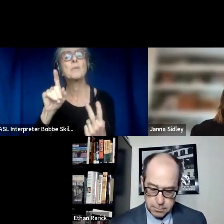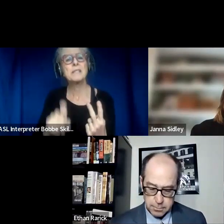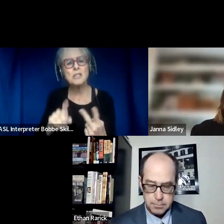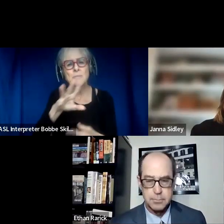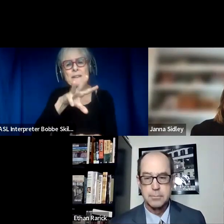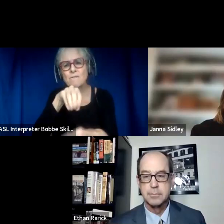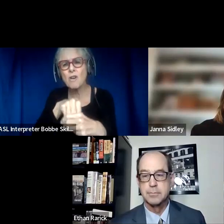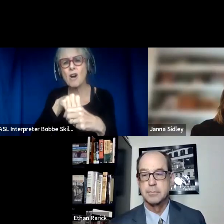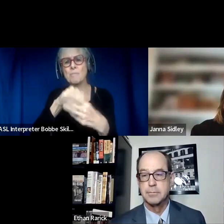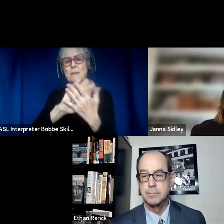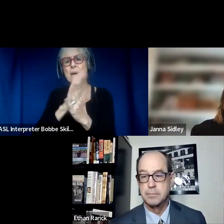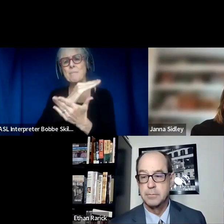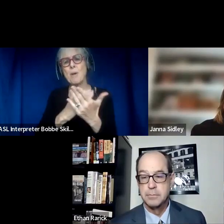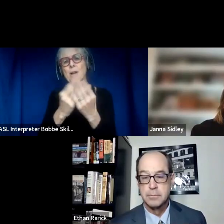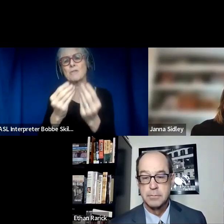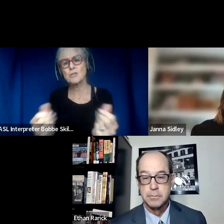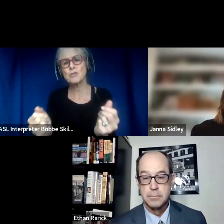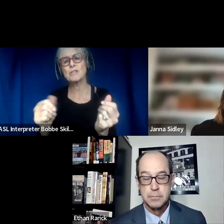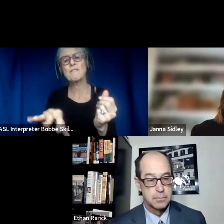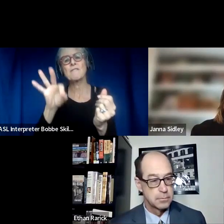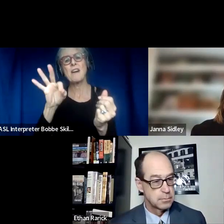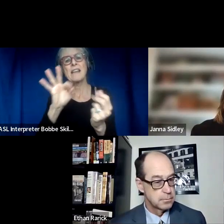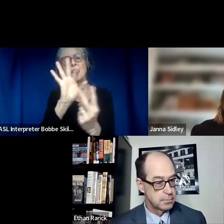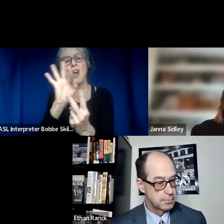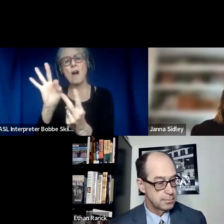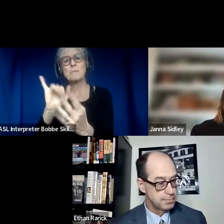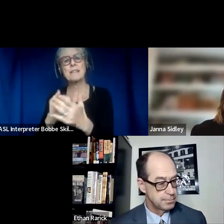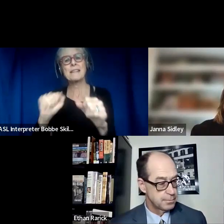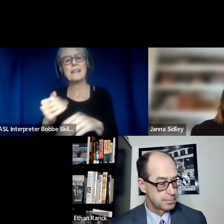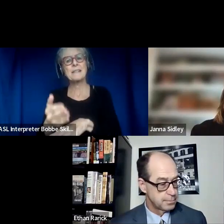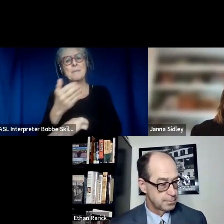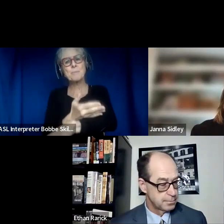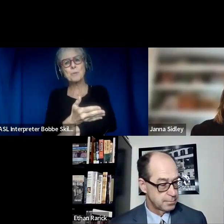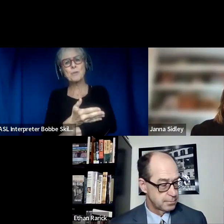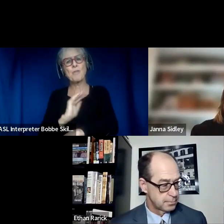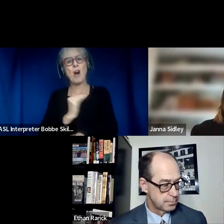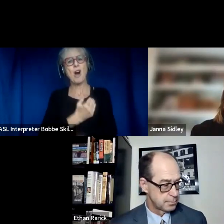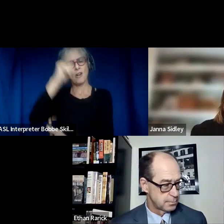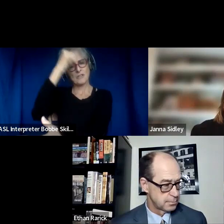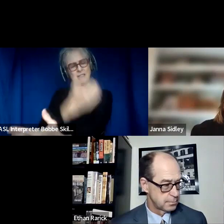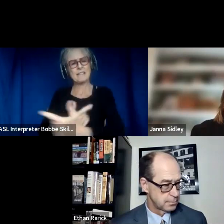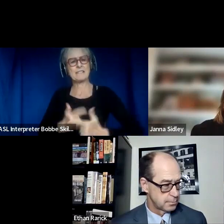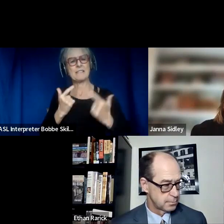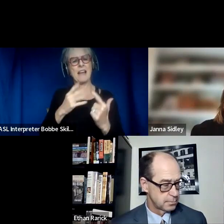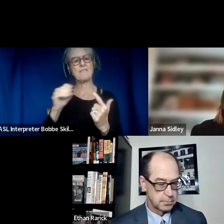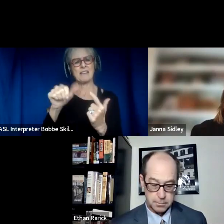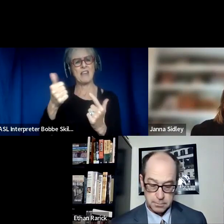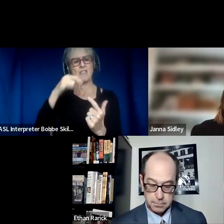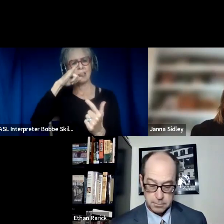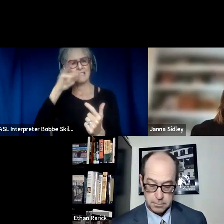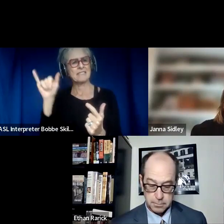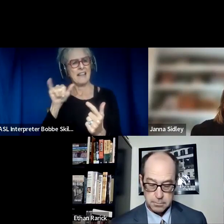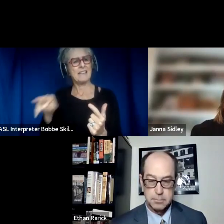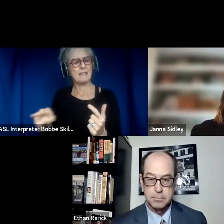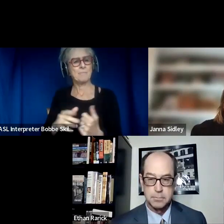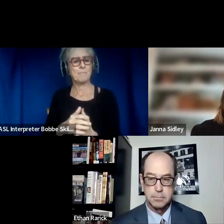the viable options that will improve his life and the many others like him. So to be brief, I do